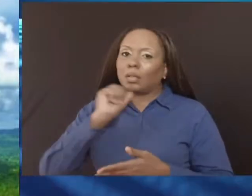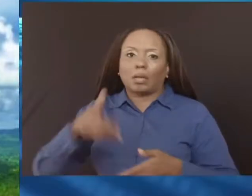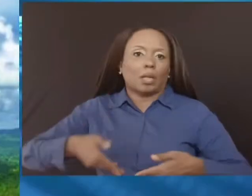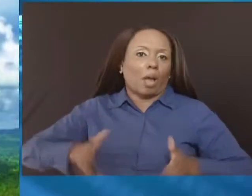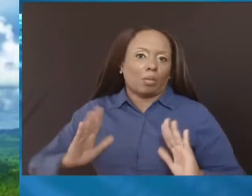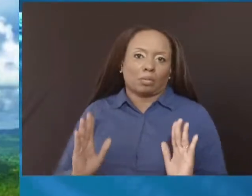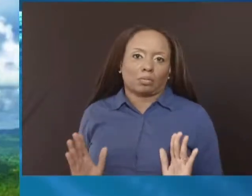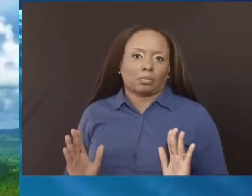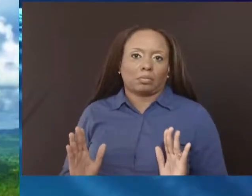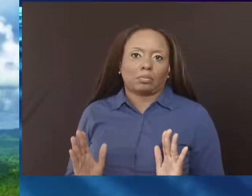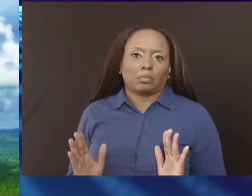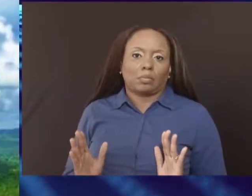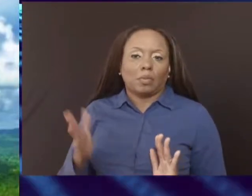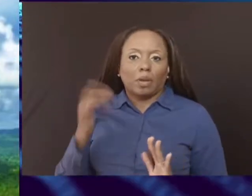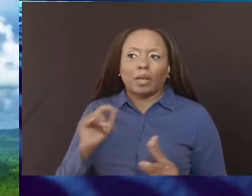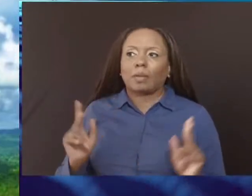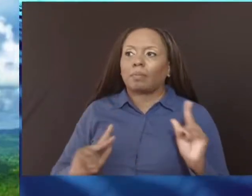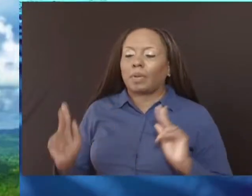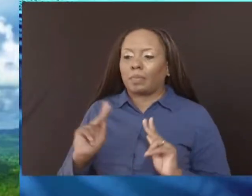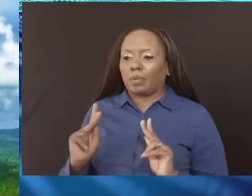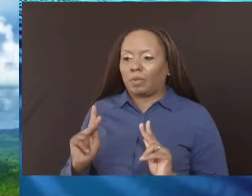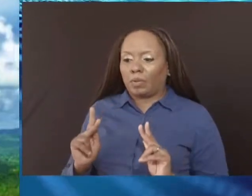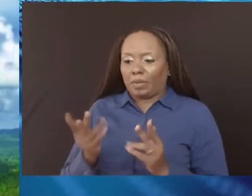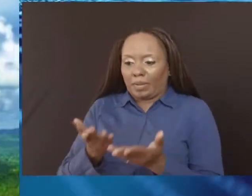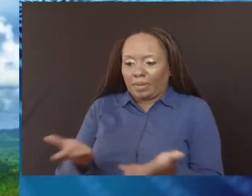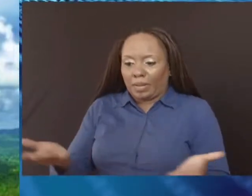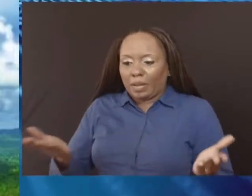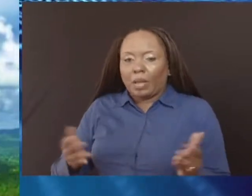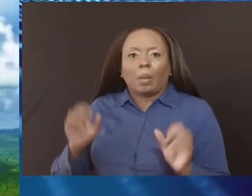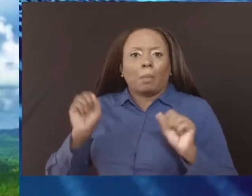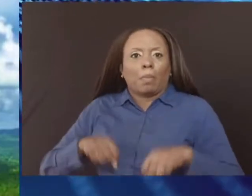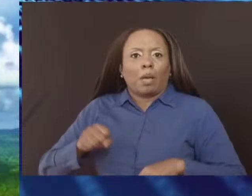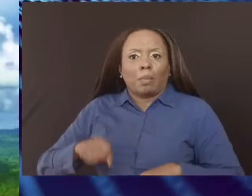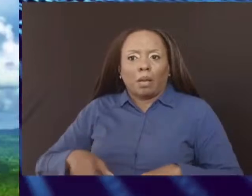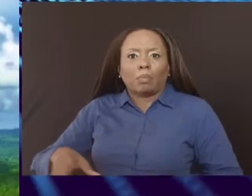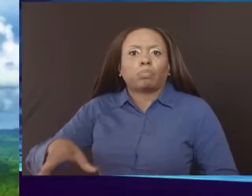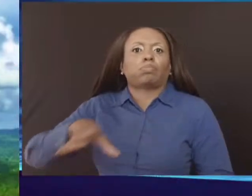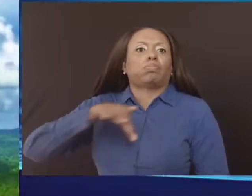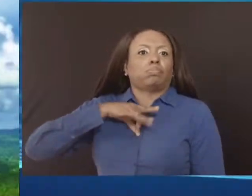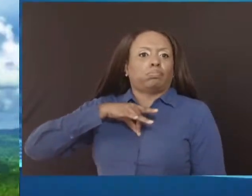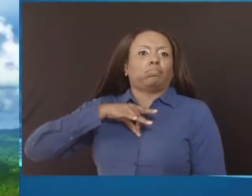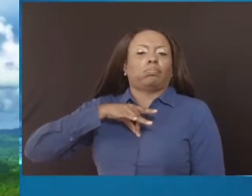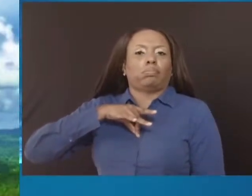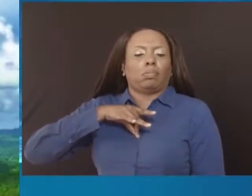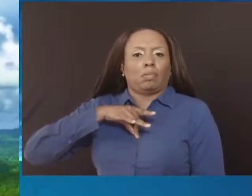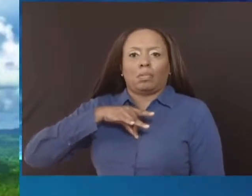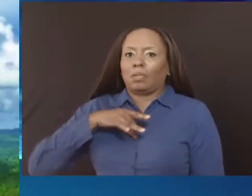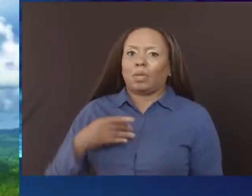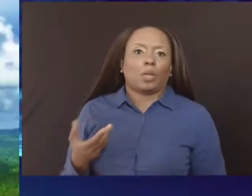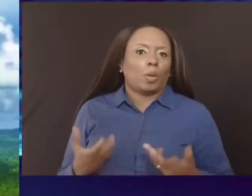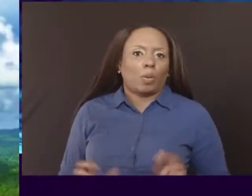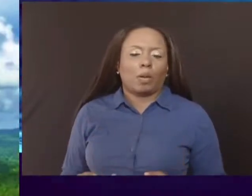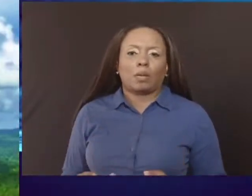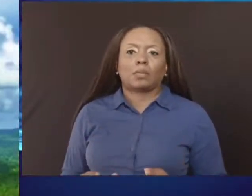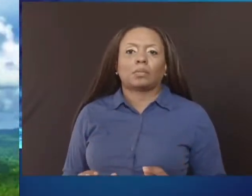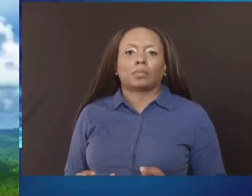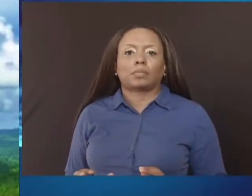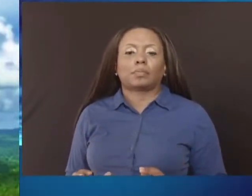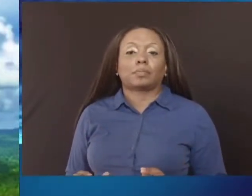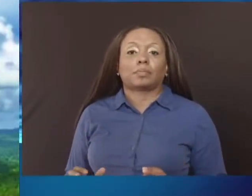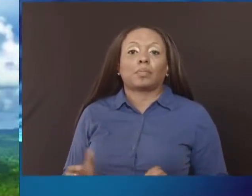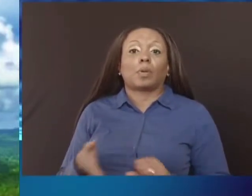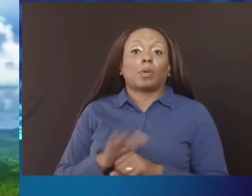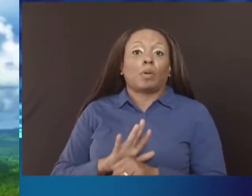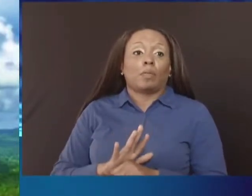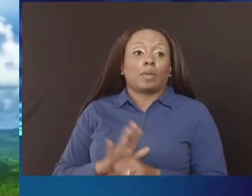have persons who are there in the space with a body who can potentially become infected, and we don't want that. So essentially, we try